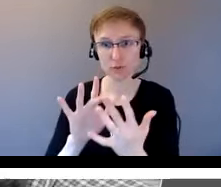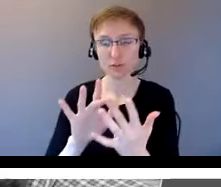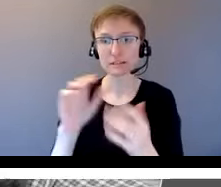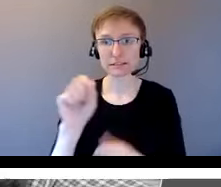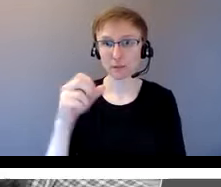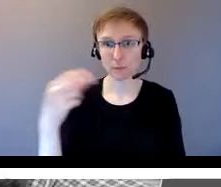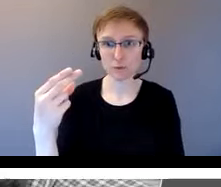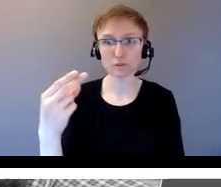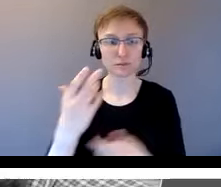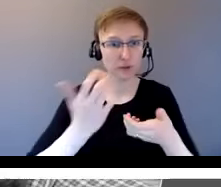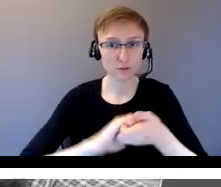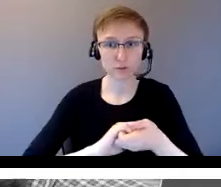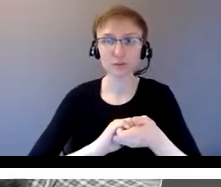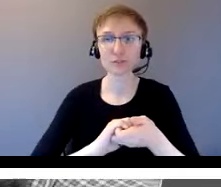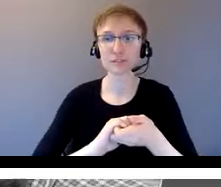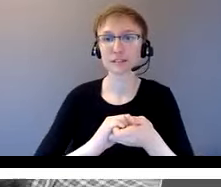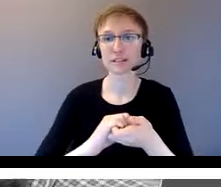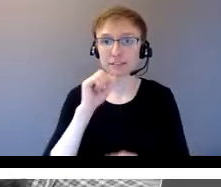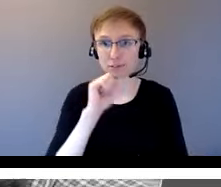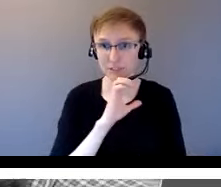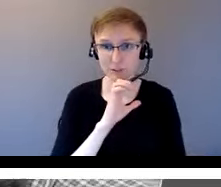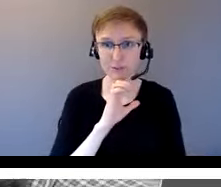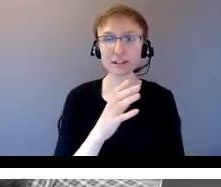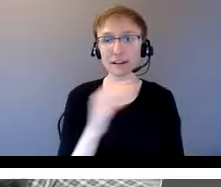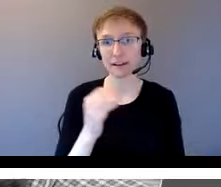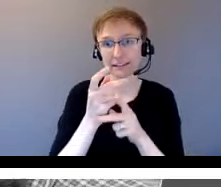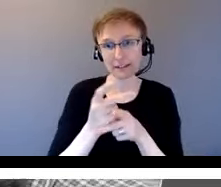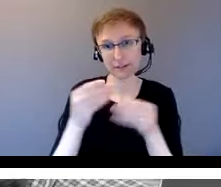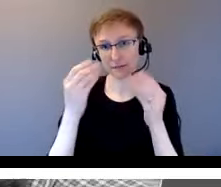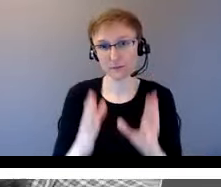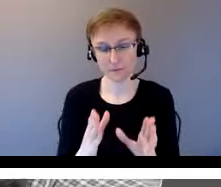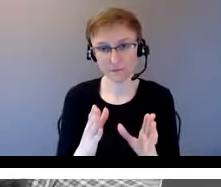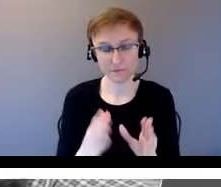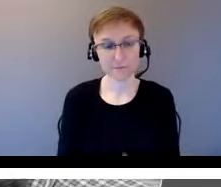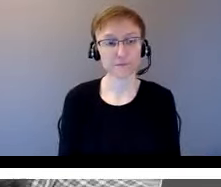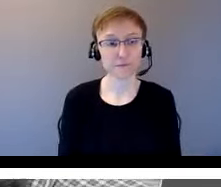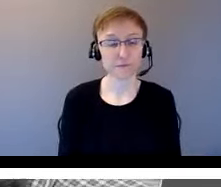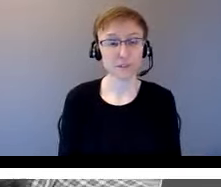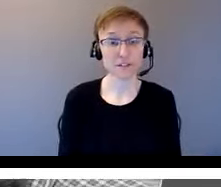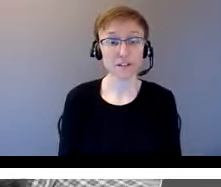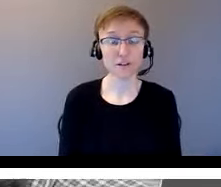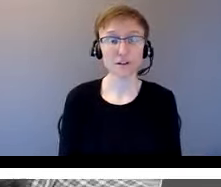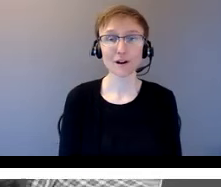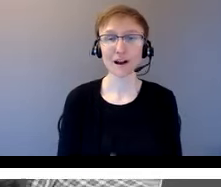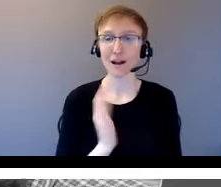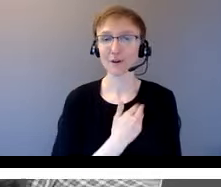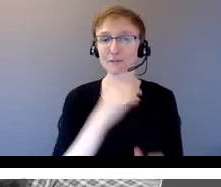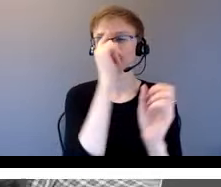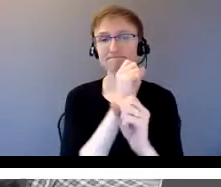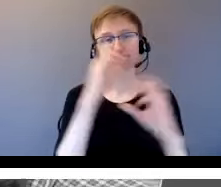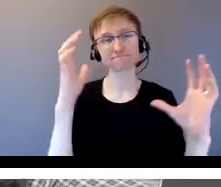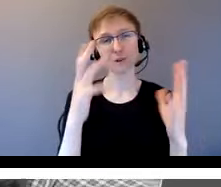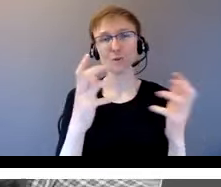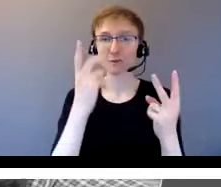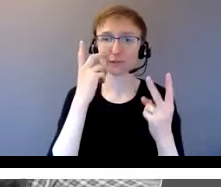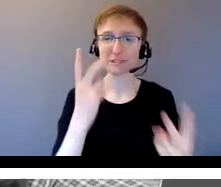seniors, and caregivers, because we envision a province that is free